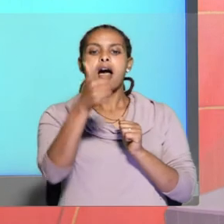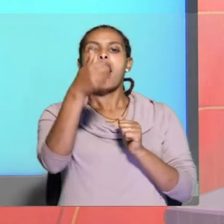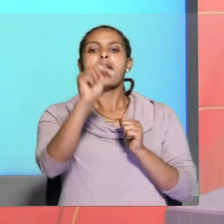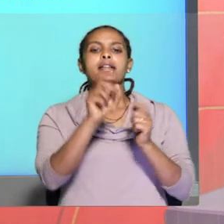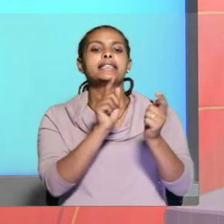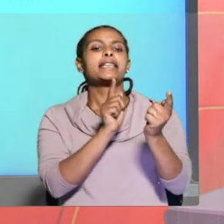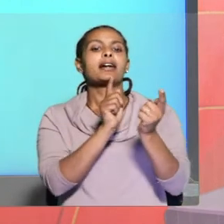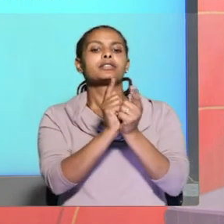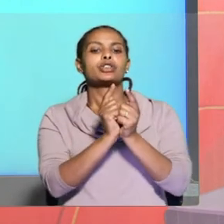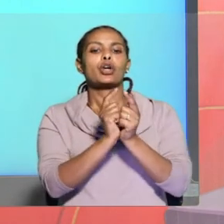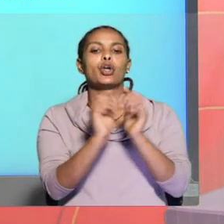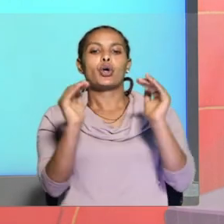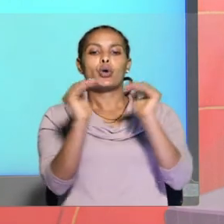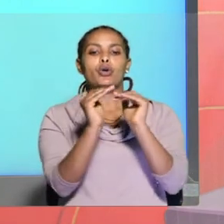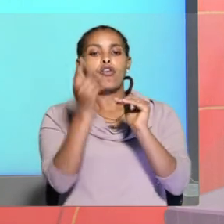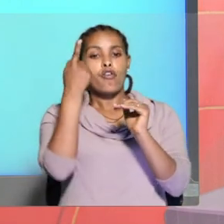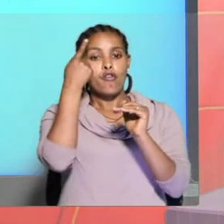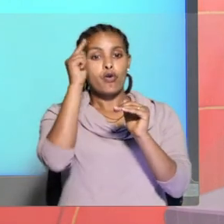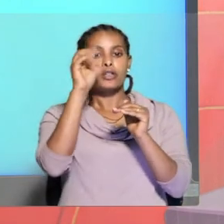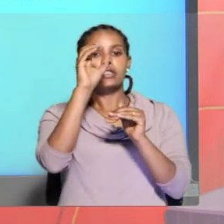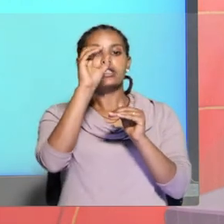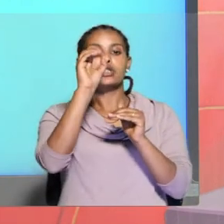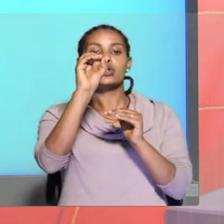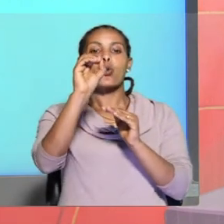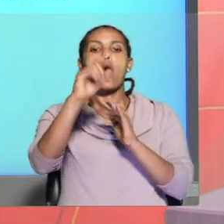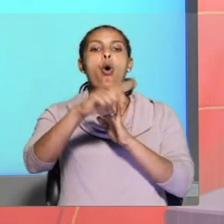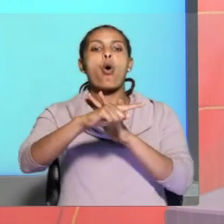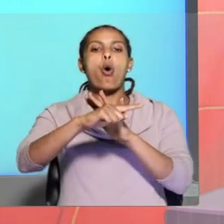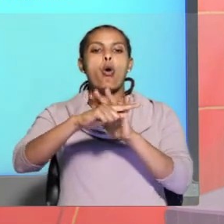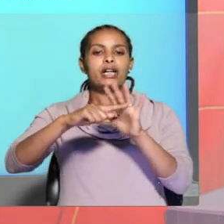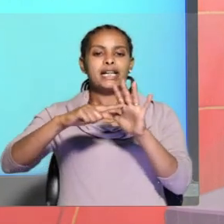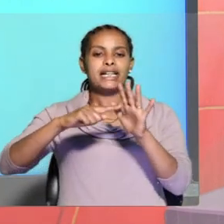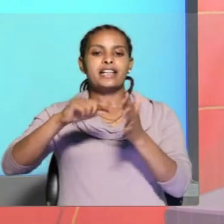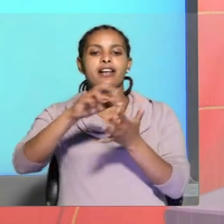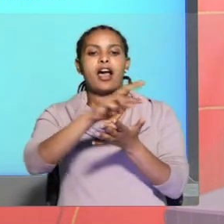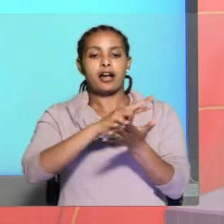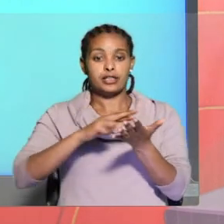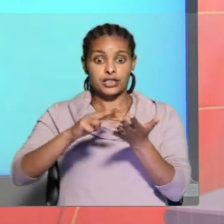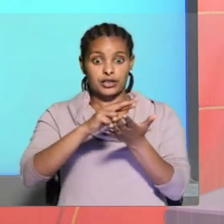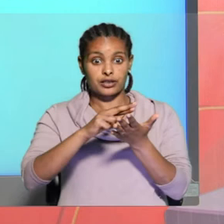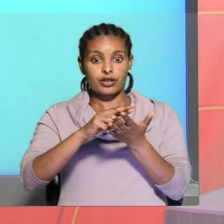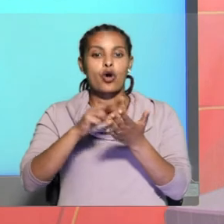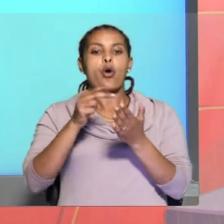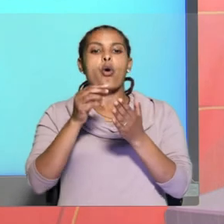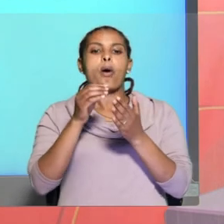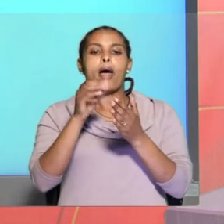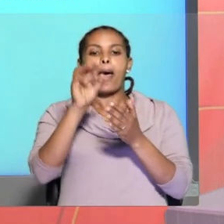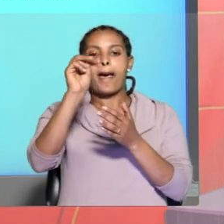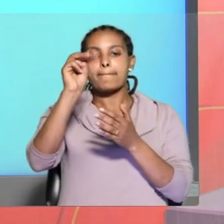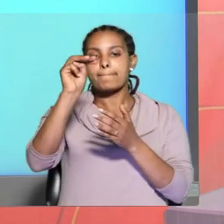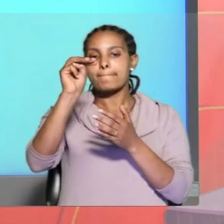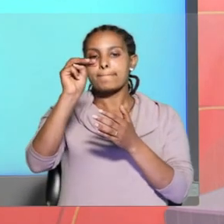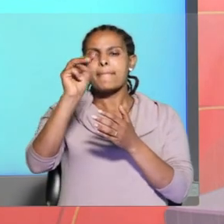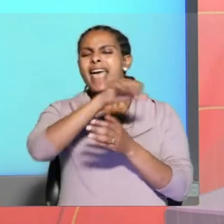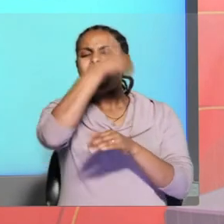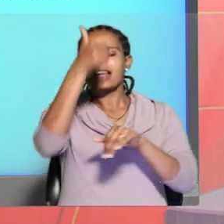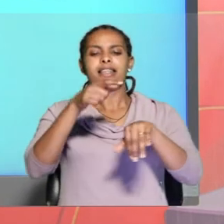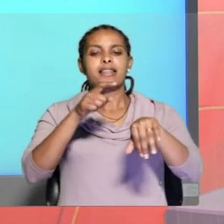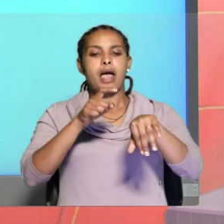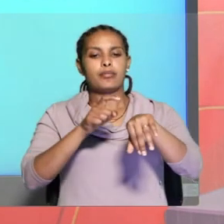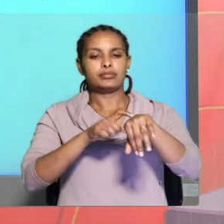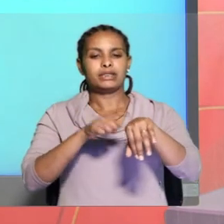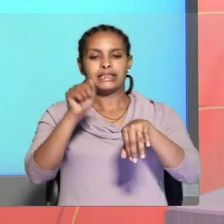integrated equation for zero order reaction equal concentration of m at any time t